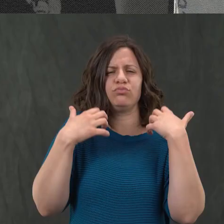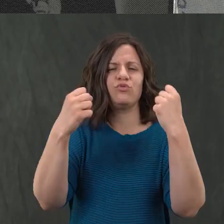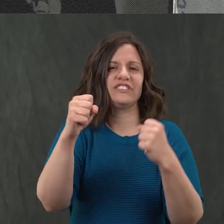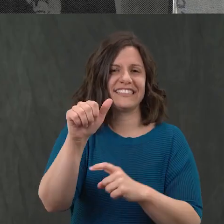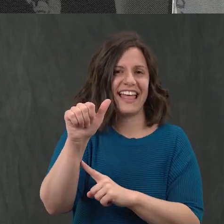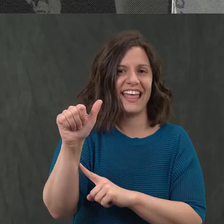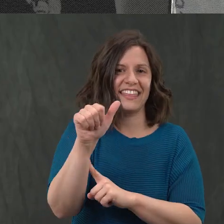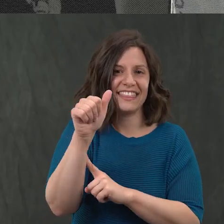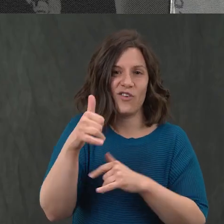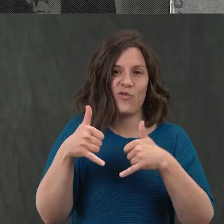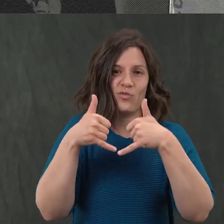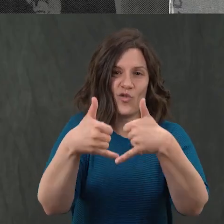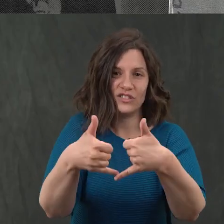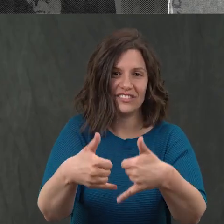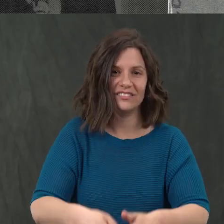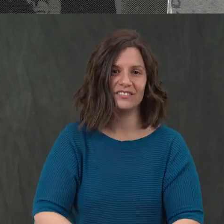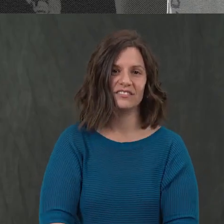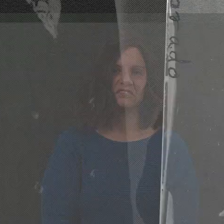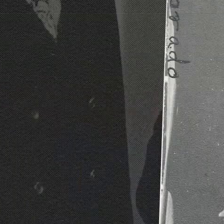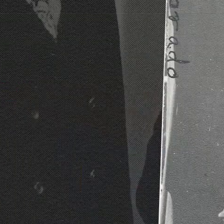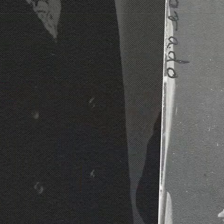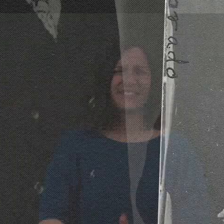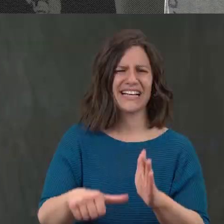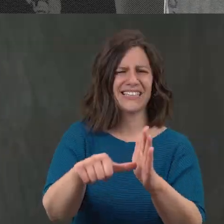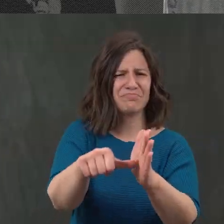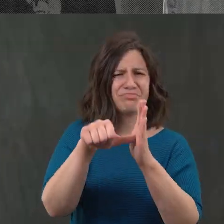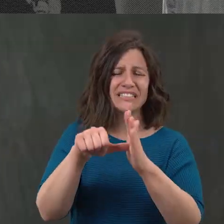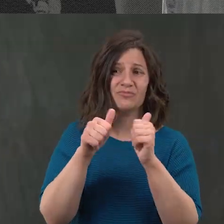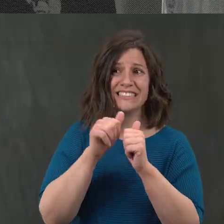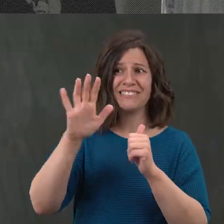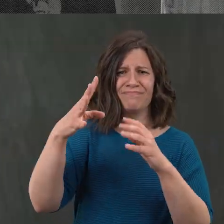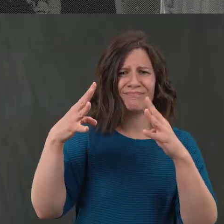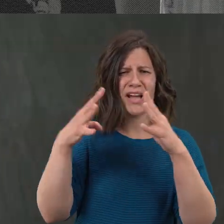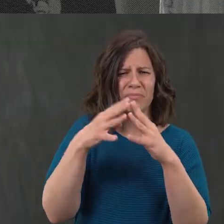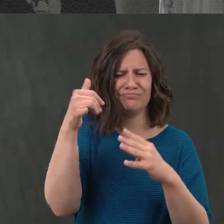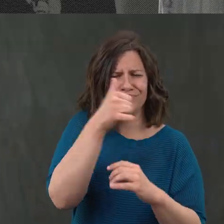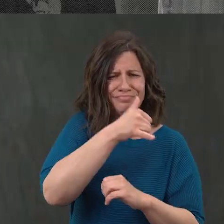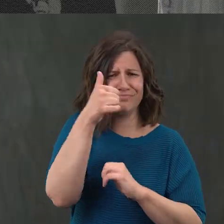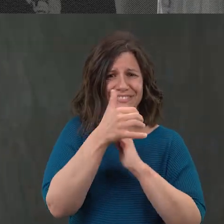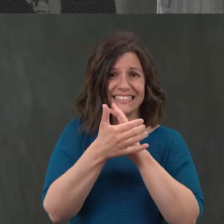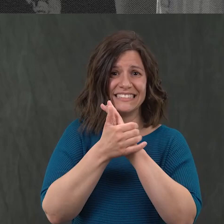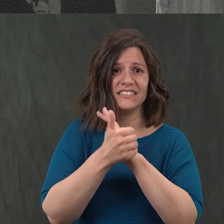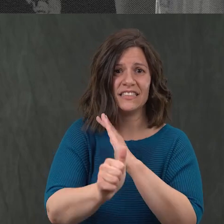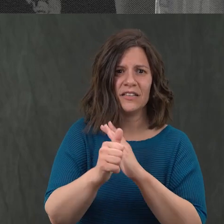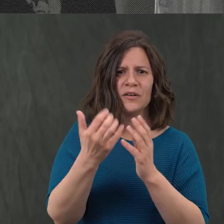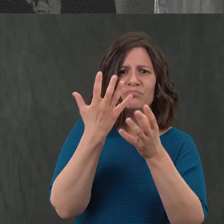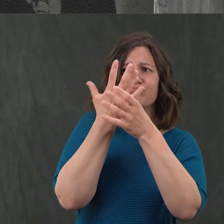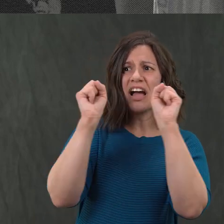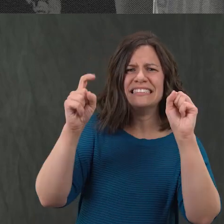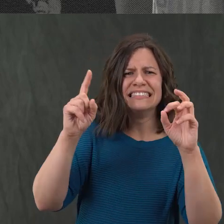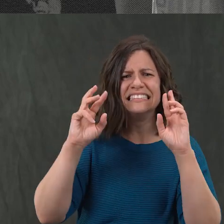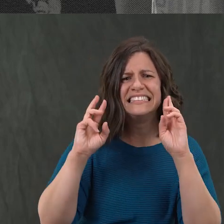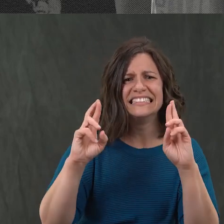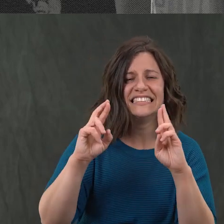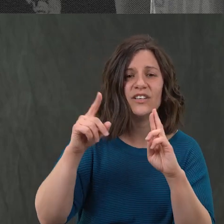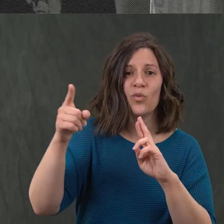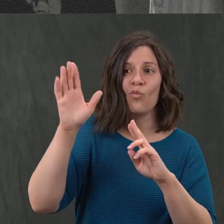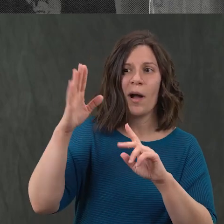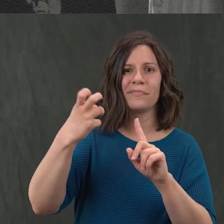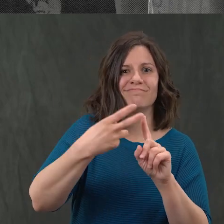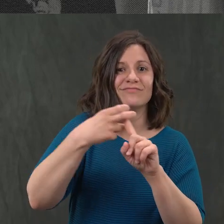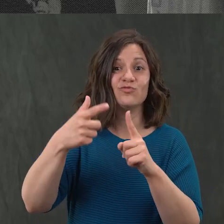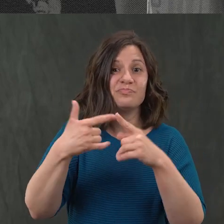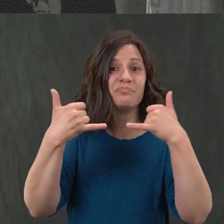Award. Photo, Gary and Coach Cisneros with President Nixon. Impressed with his football prowess, the president hoped